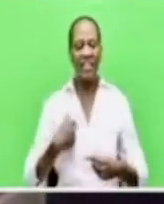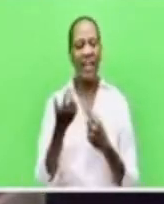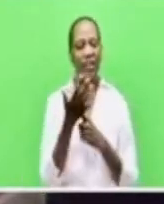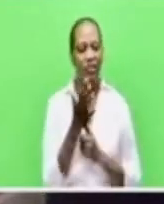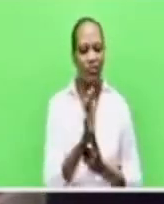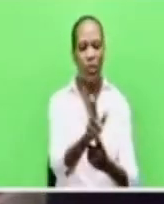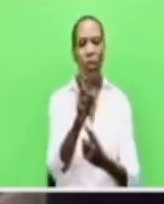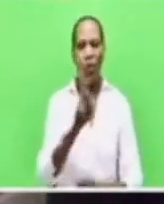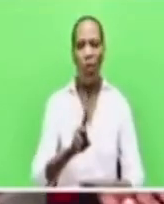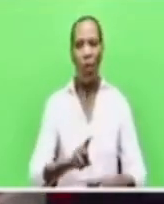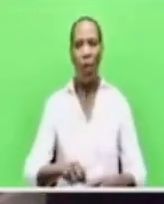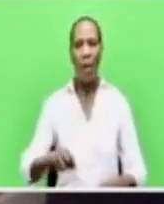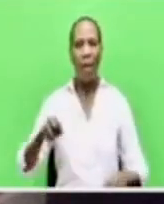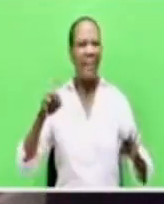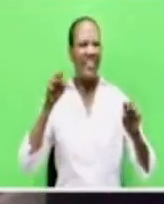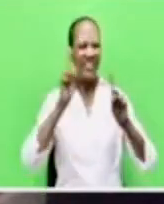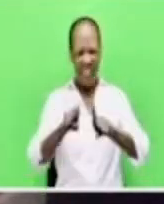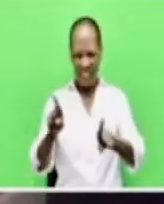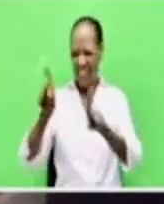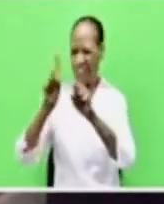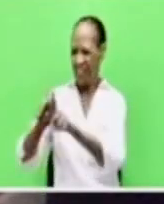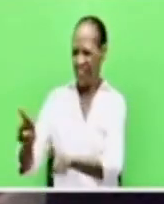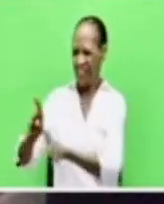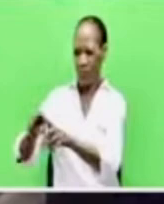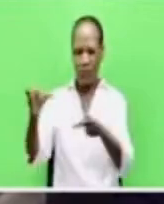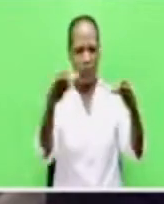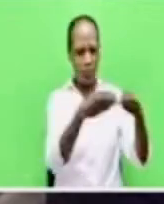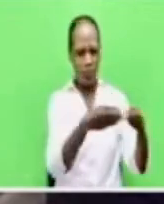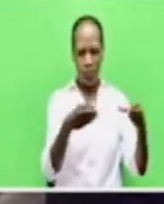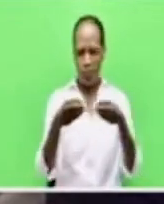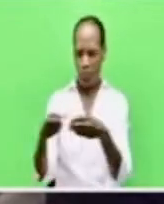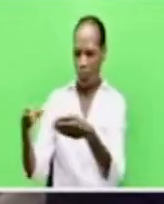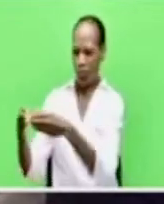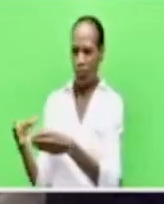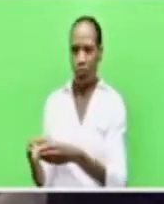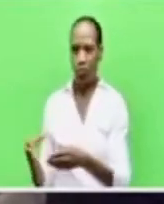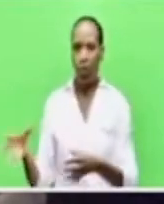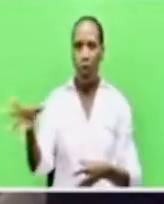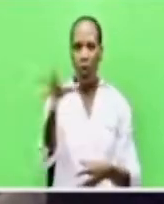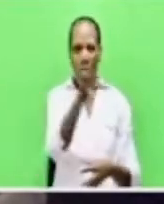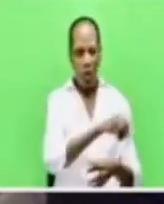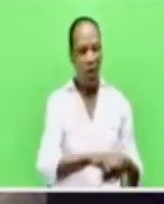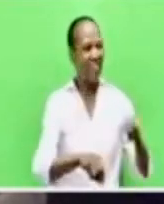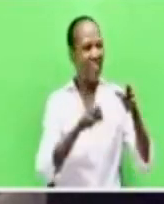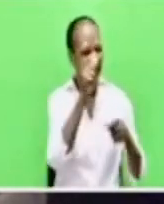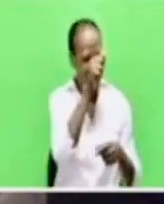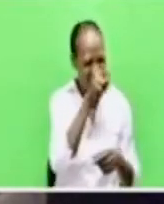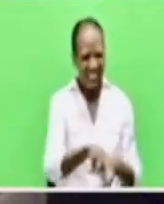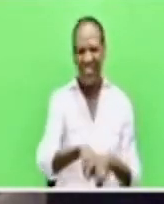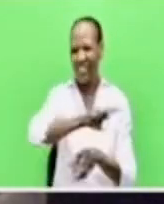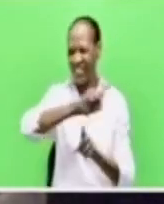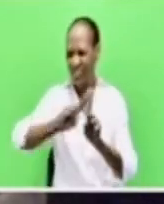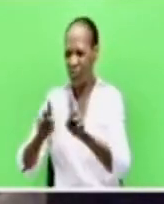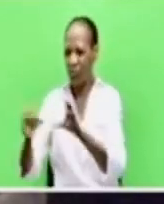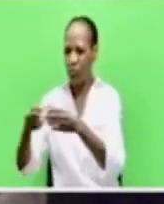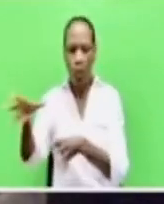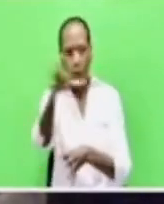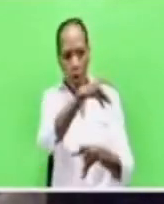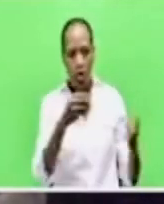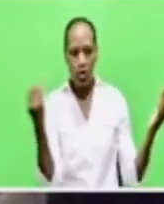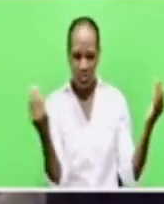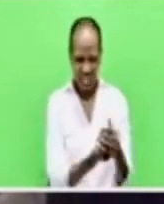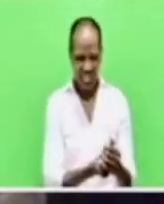demonstrated to you black opposition, a white opposition with the ruling party combined. I'm